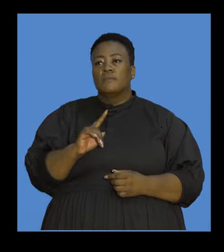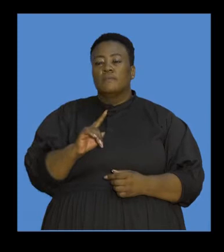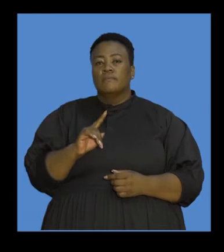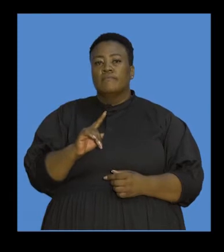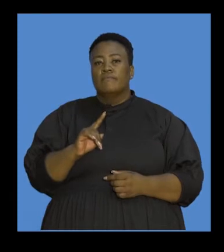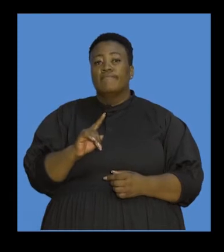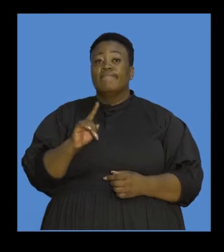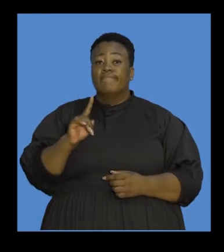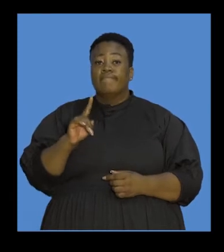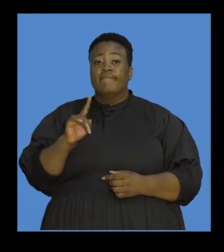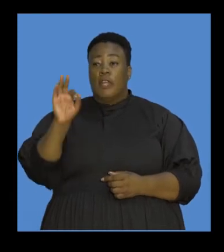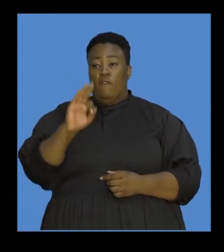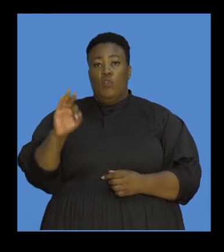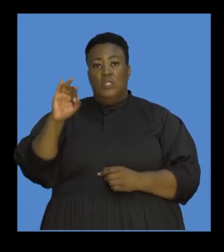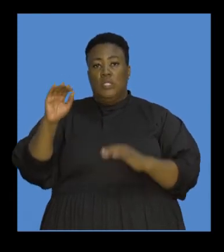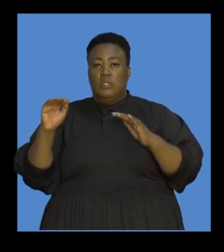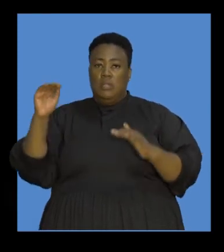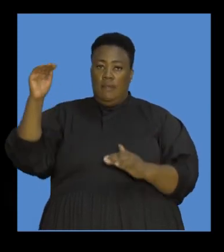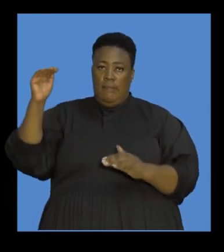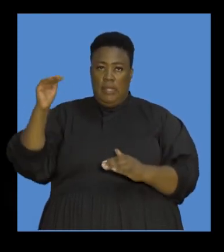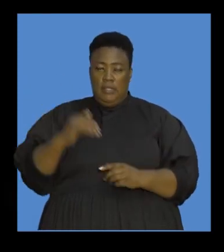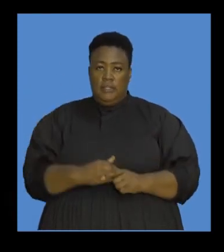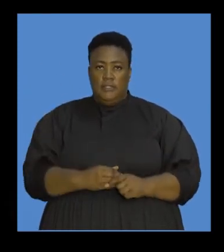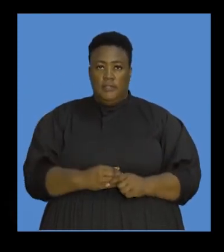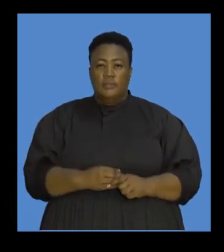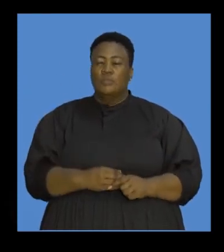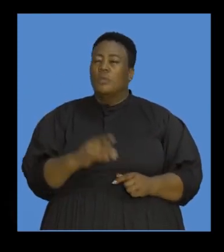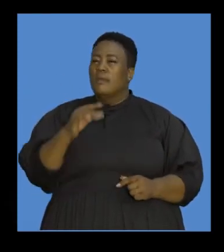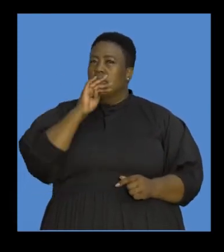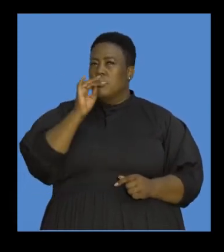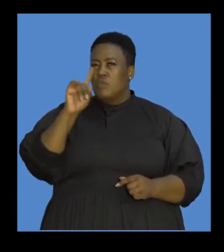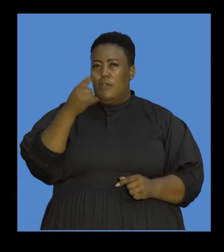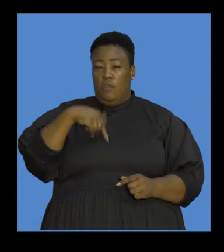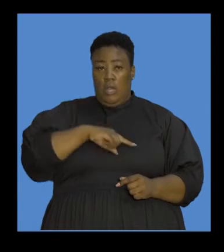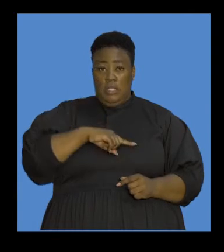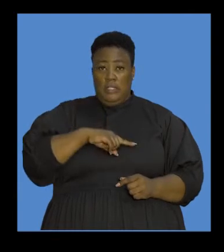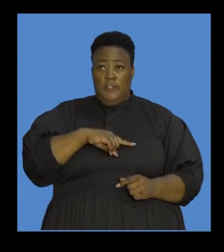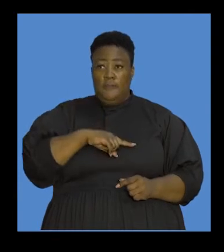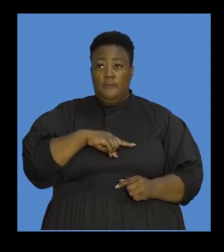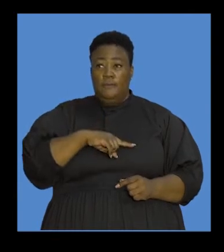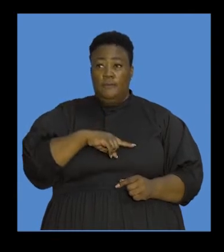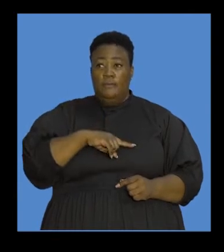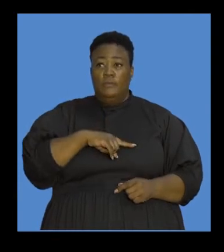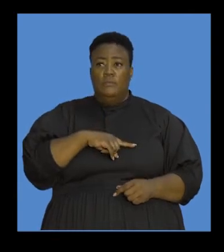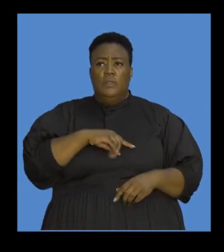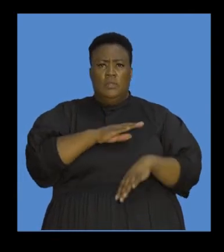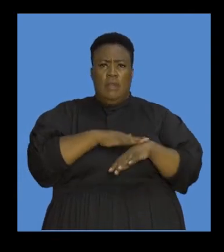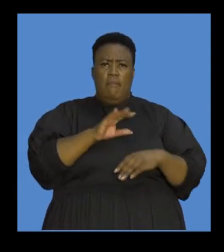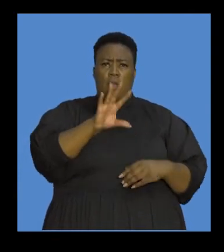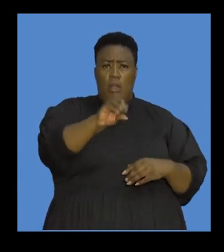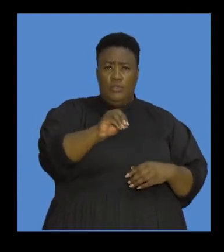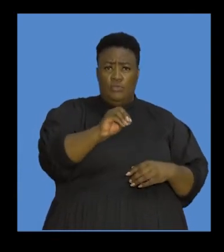unbalanced forces, okay? So basically what it means for us is that when I ask you